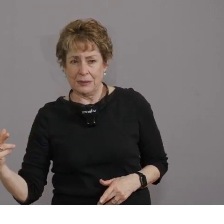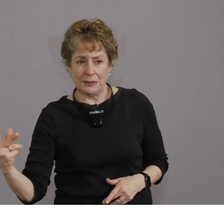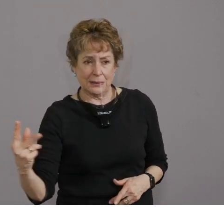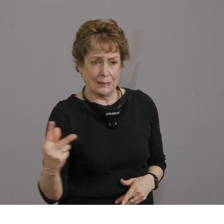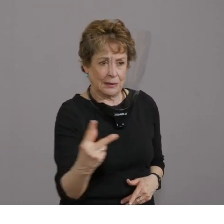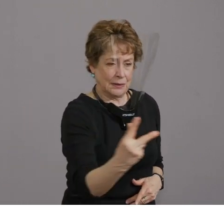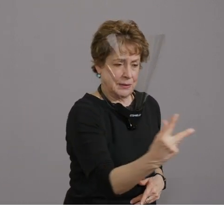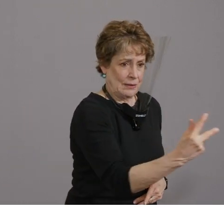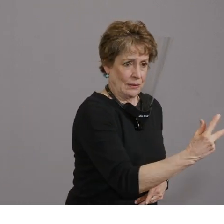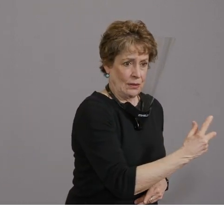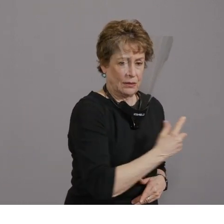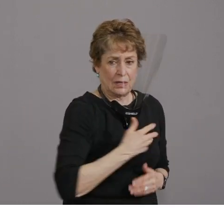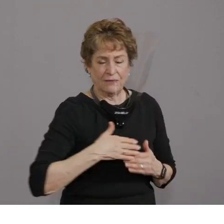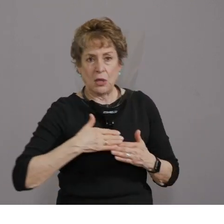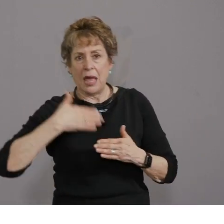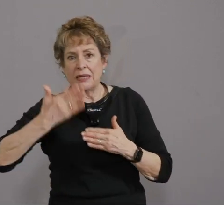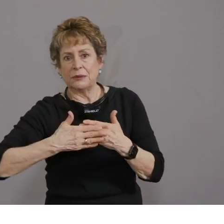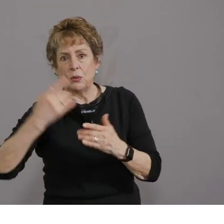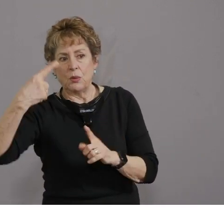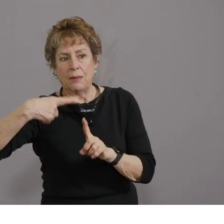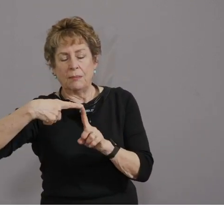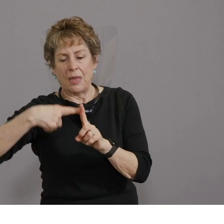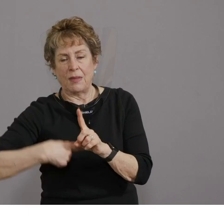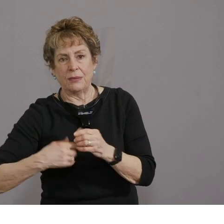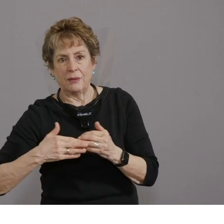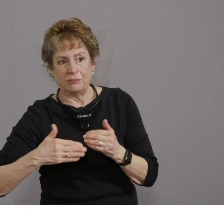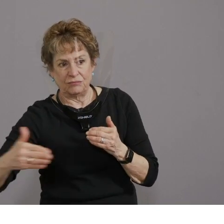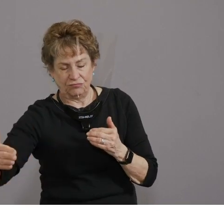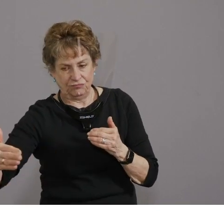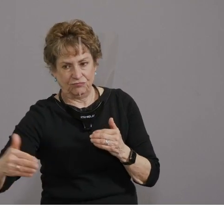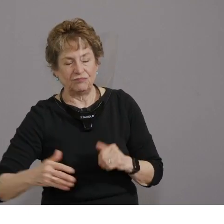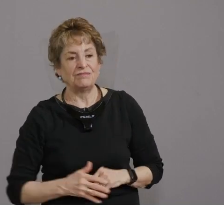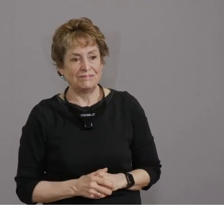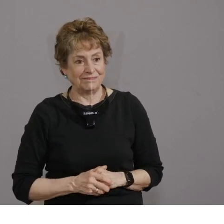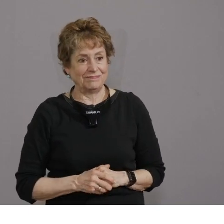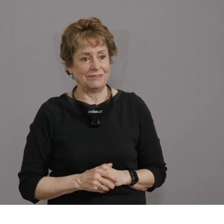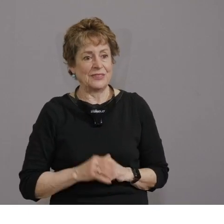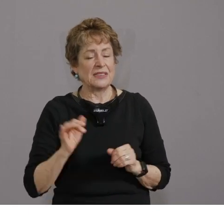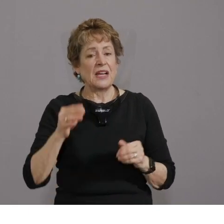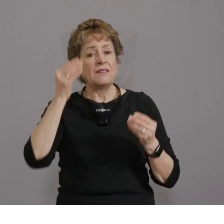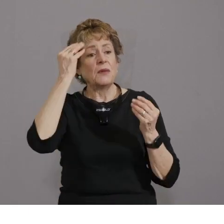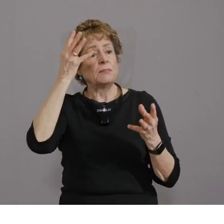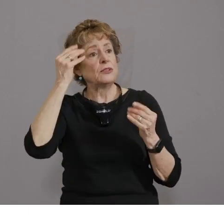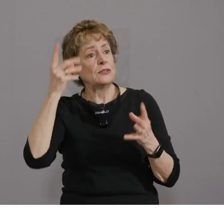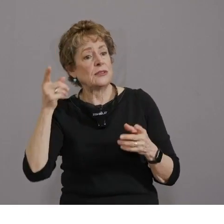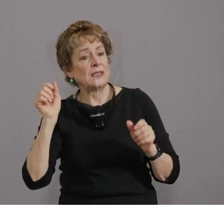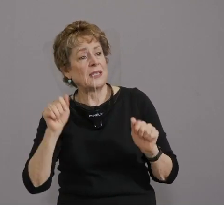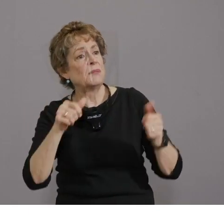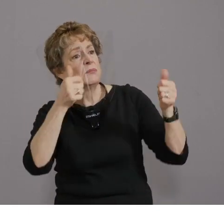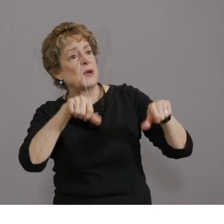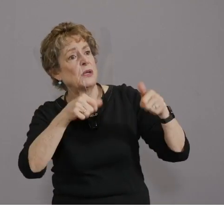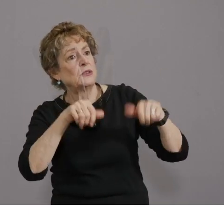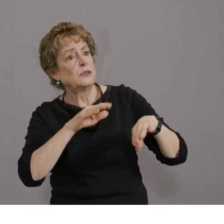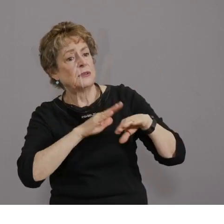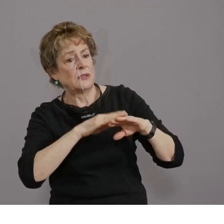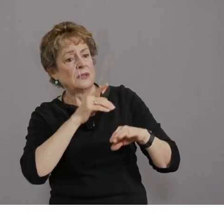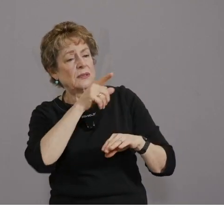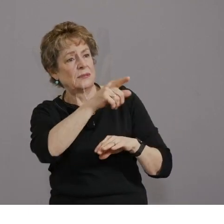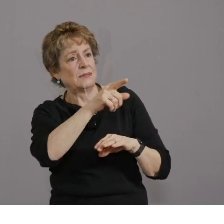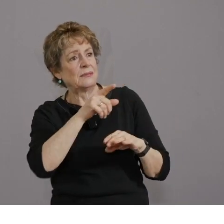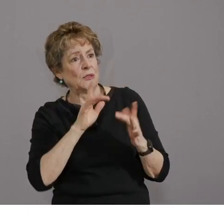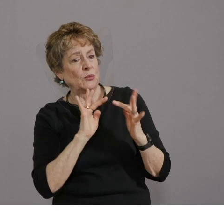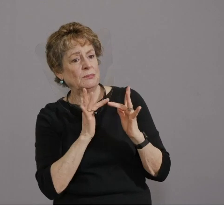So this is part of the infographic that we post each day on our website. If you look, you can see by county